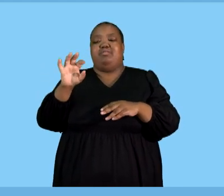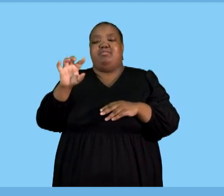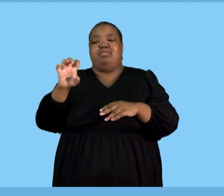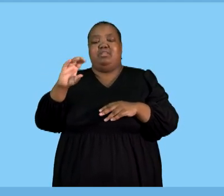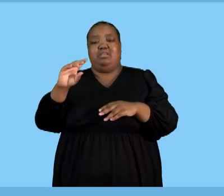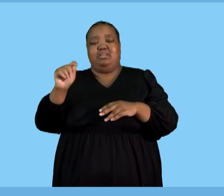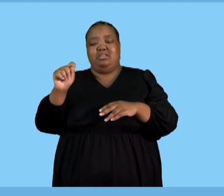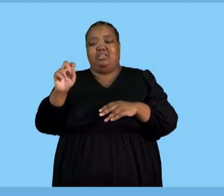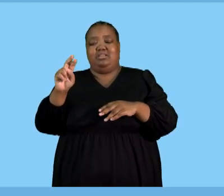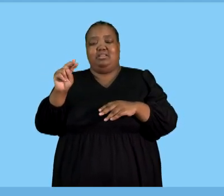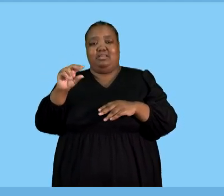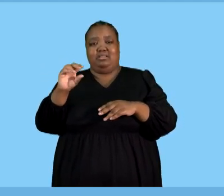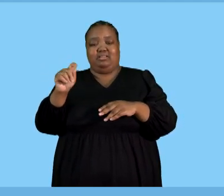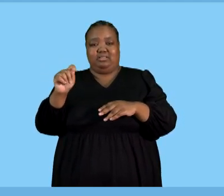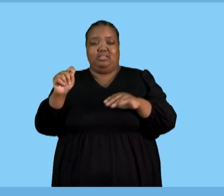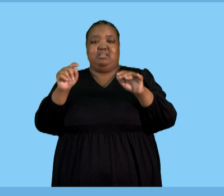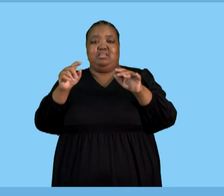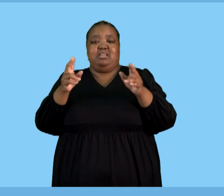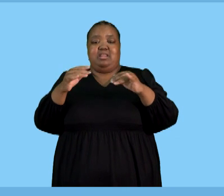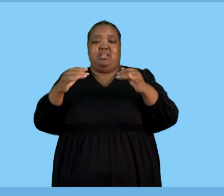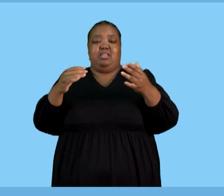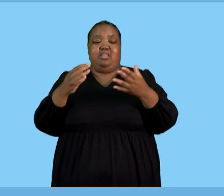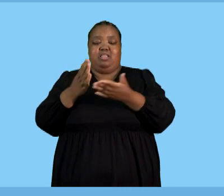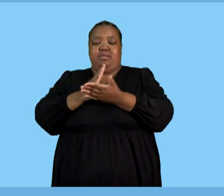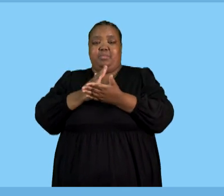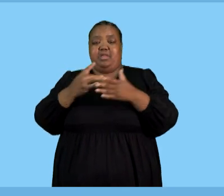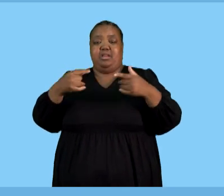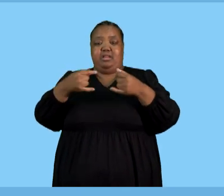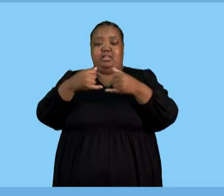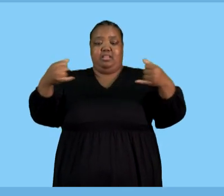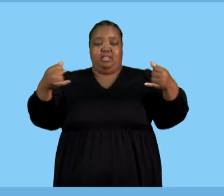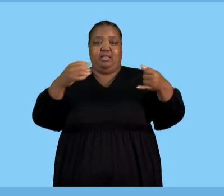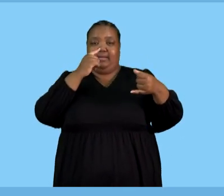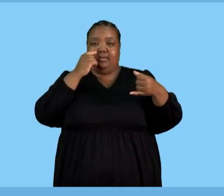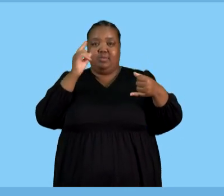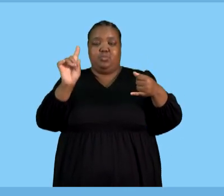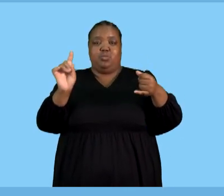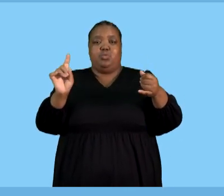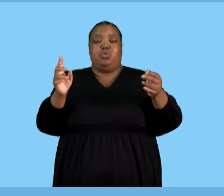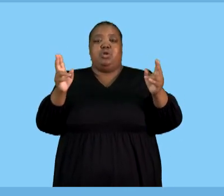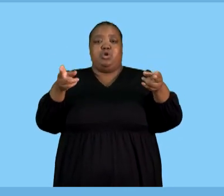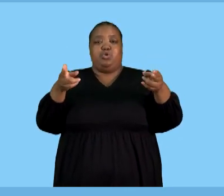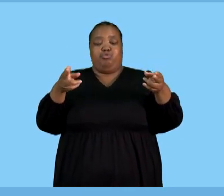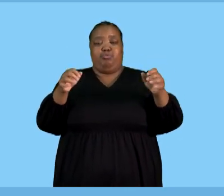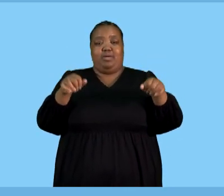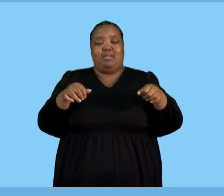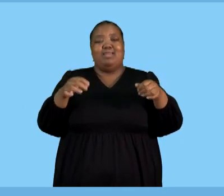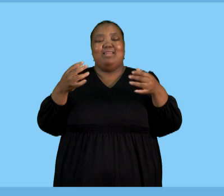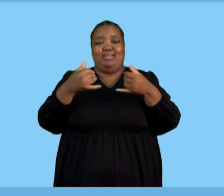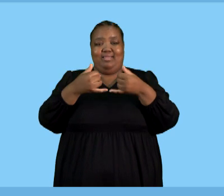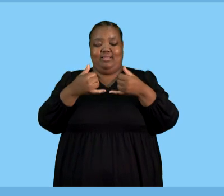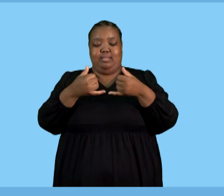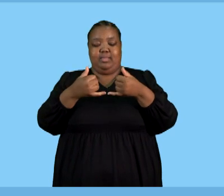in between the two rays, the incident ray and the reflected ray, is called our normal line. That line is always perpendicular